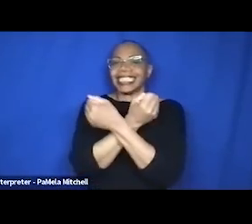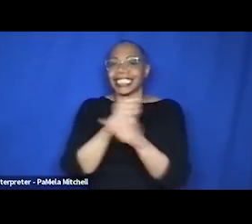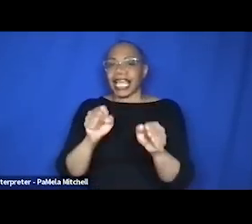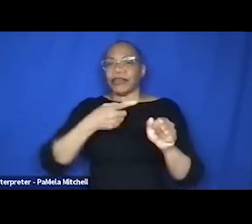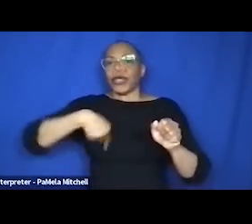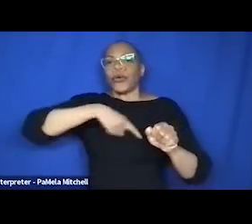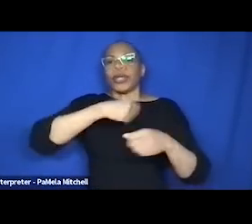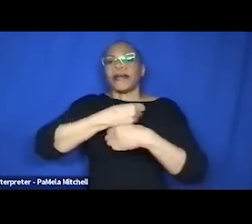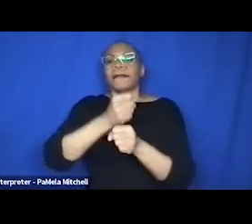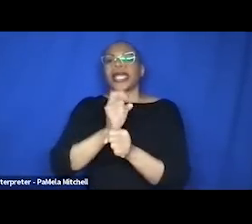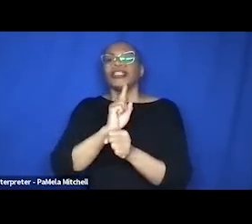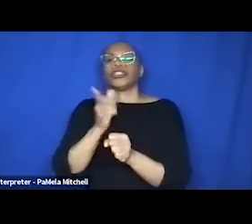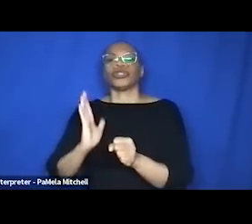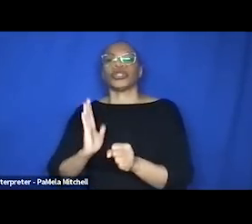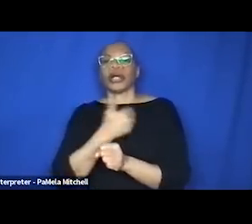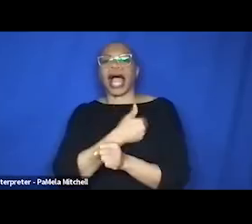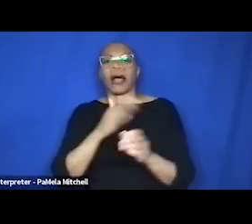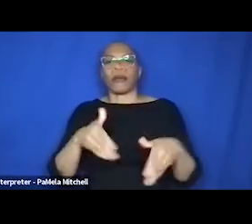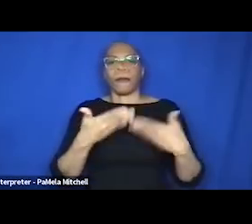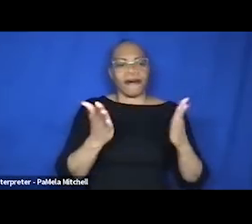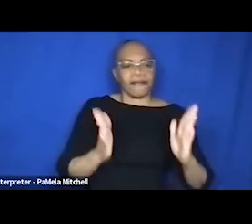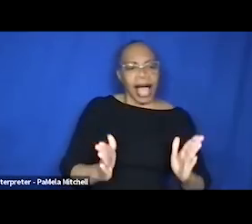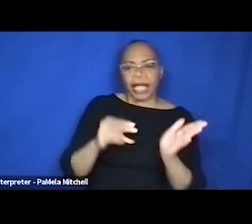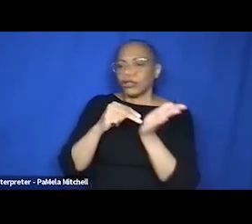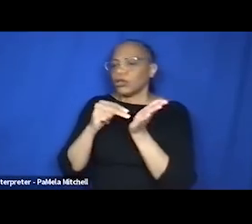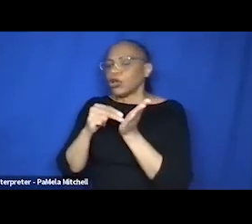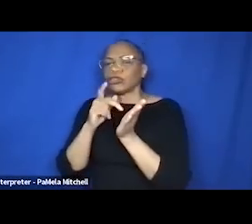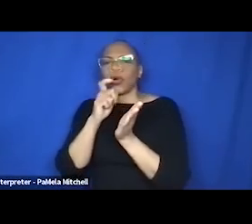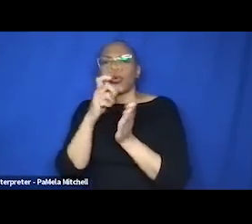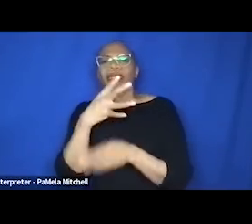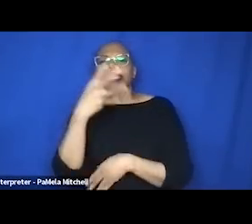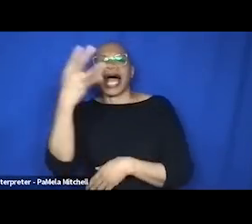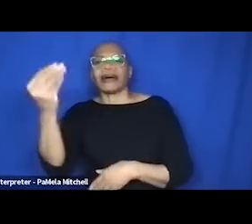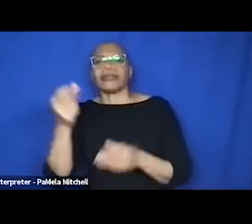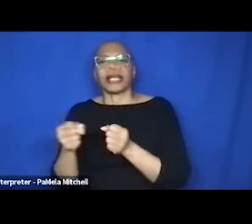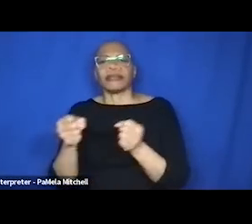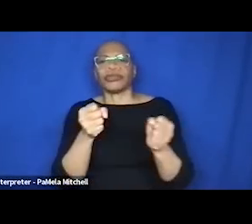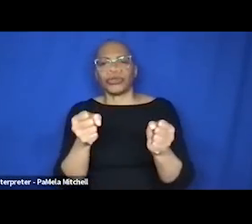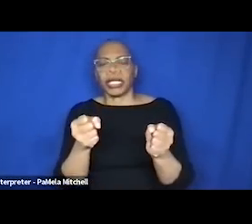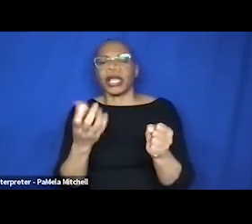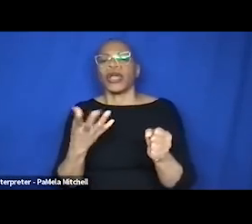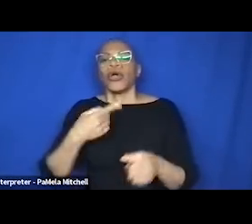nurses, our psychs, our LCSWs, whoever's on the street, we just make sure they're, I don't want to say